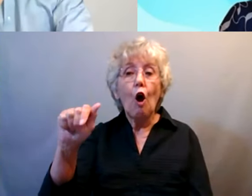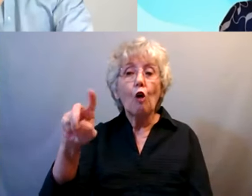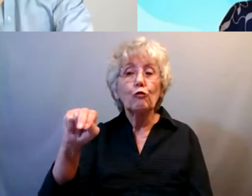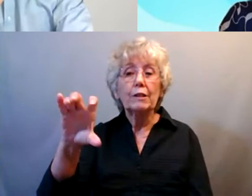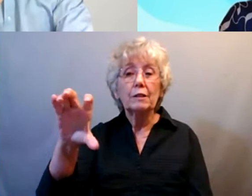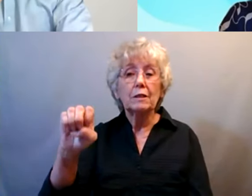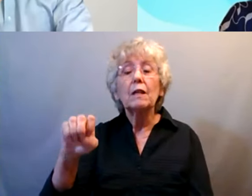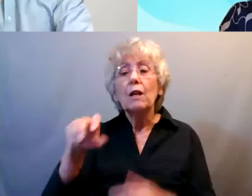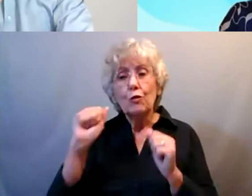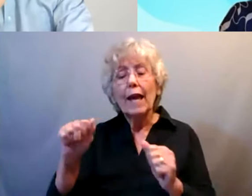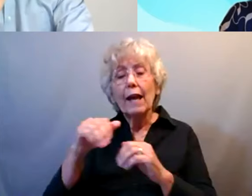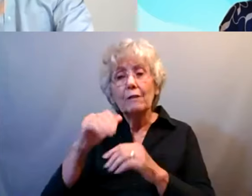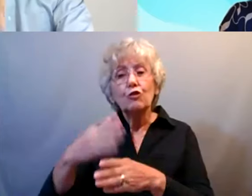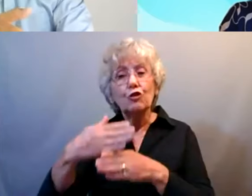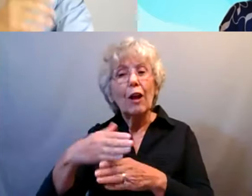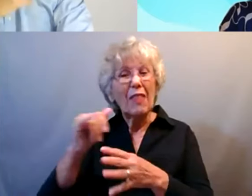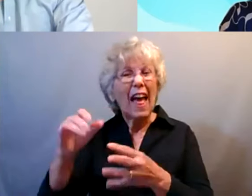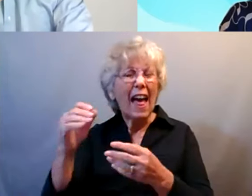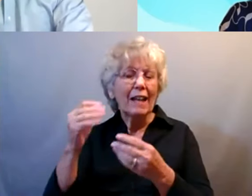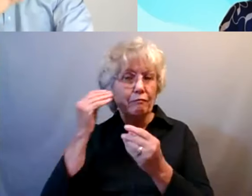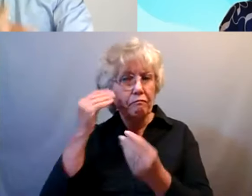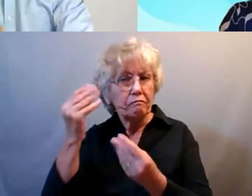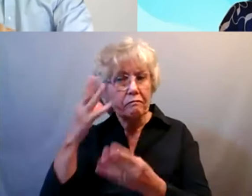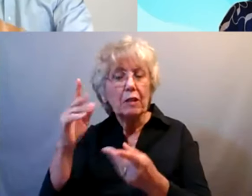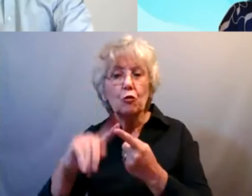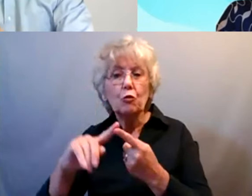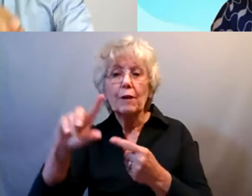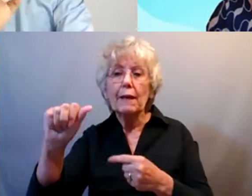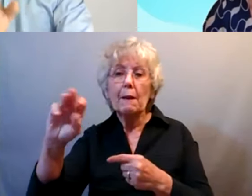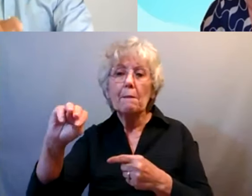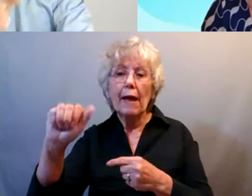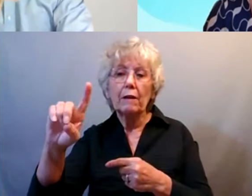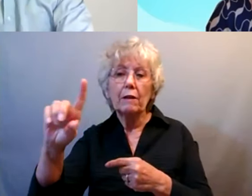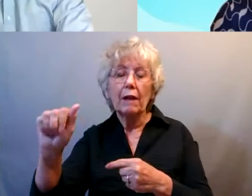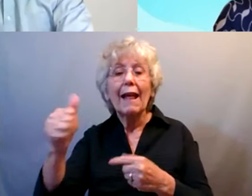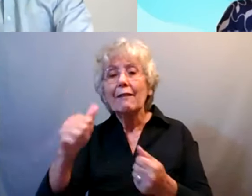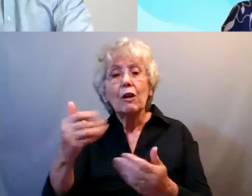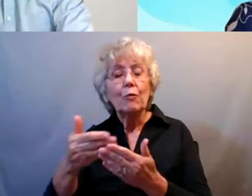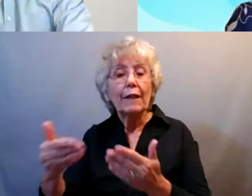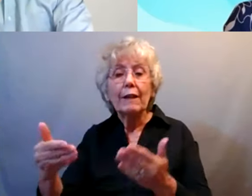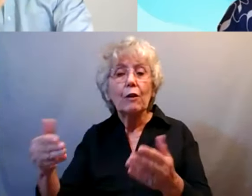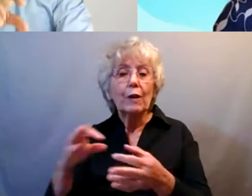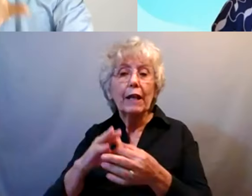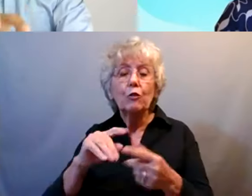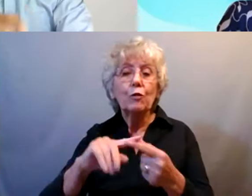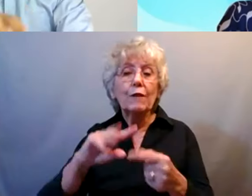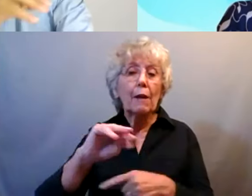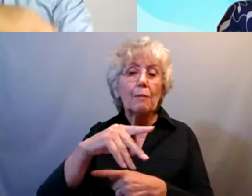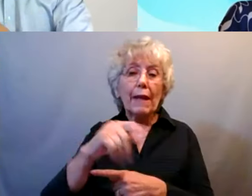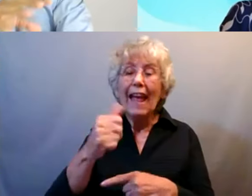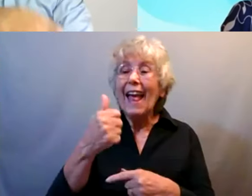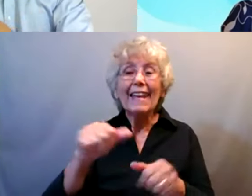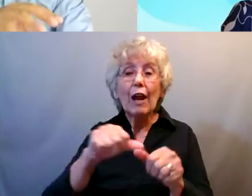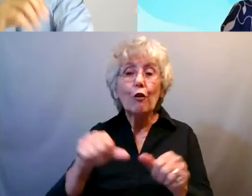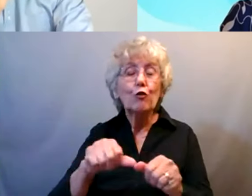those, you know, input. In addition to the, any, you know, related to the MPA, any particular areas that you feel are hot